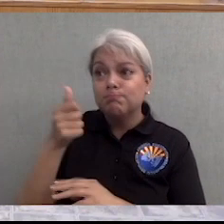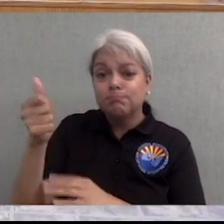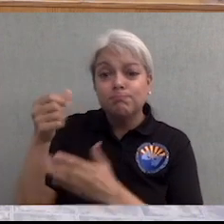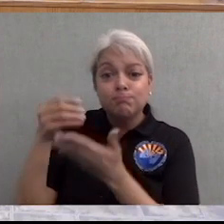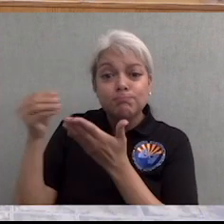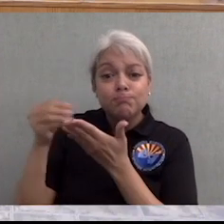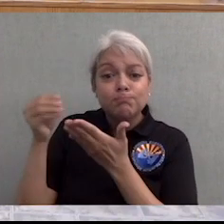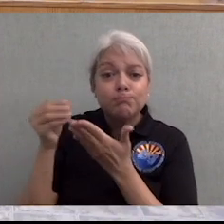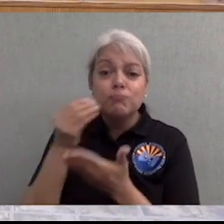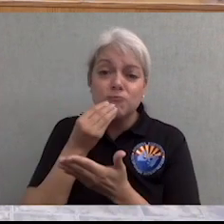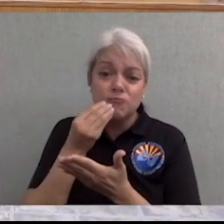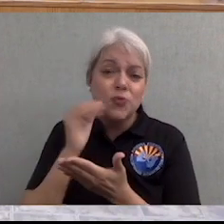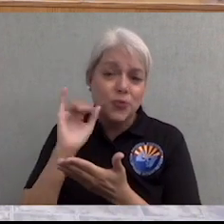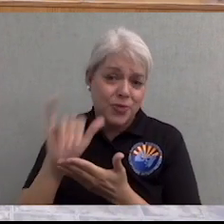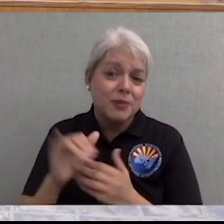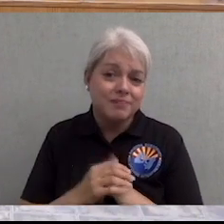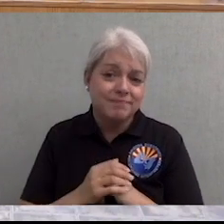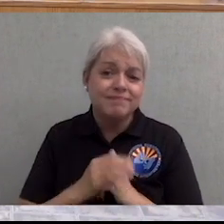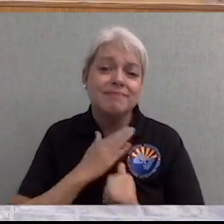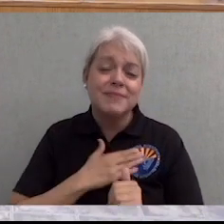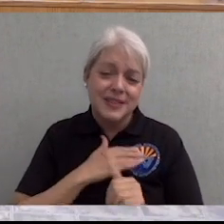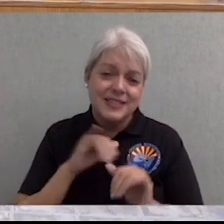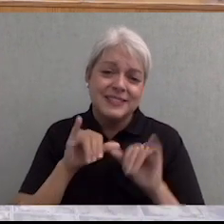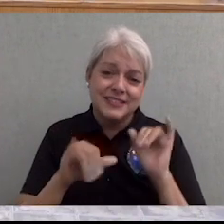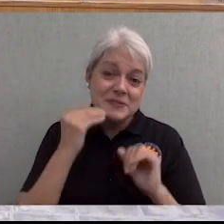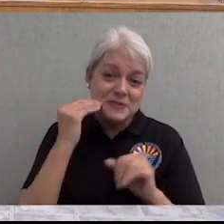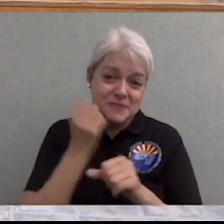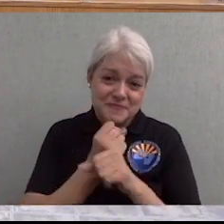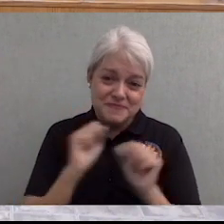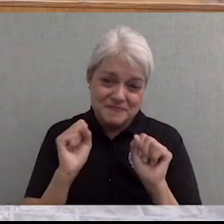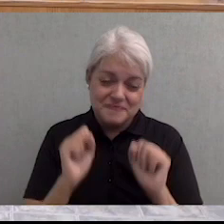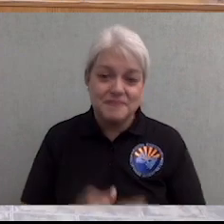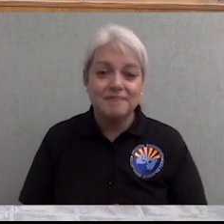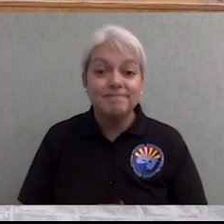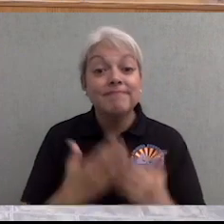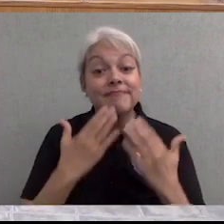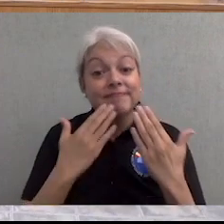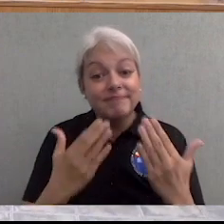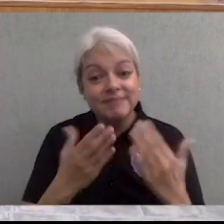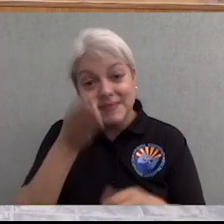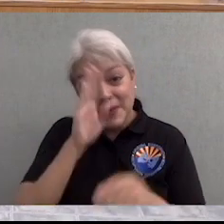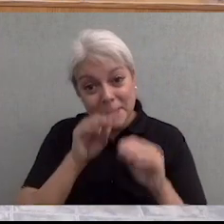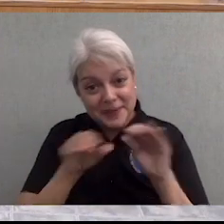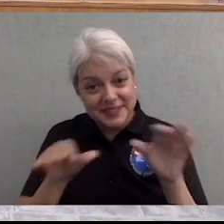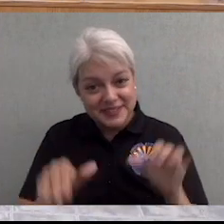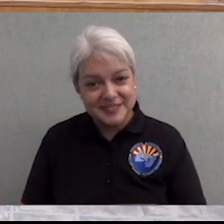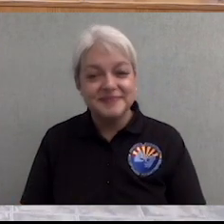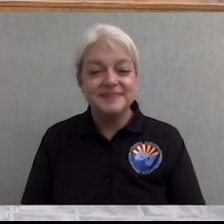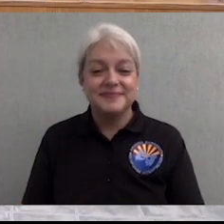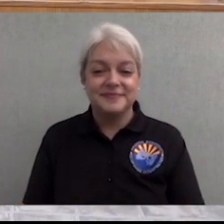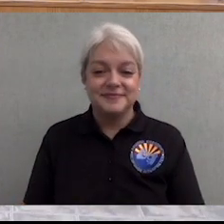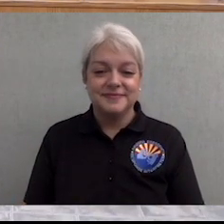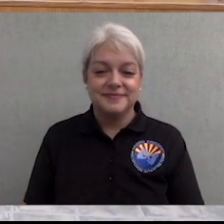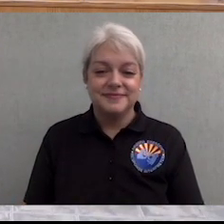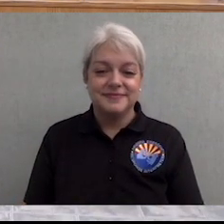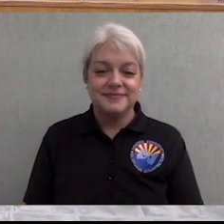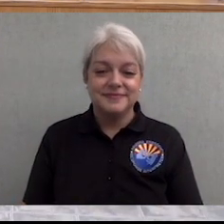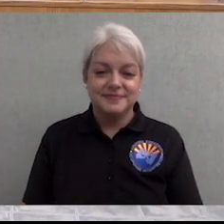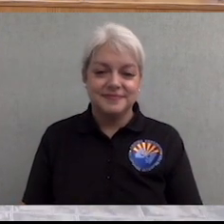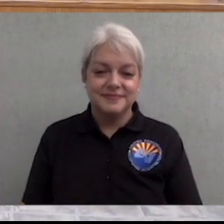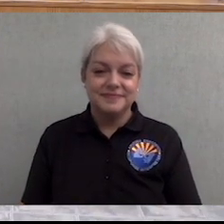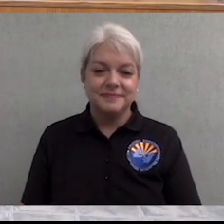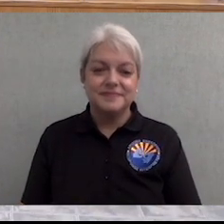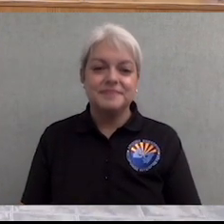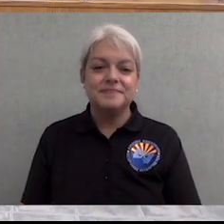them safe at home. Muchas gracias. Que Dios los bendiga. Thank you. I'm interested. Buenas tardes.